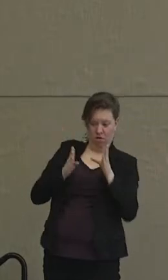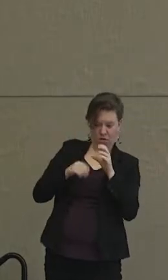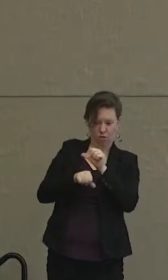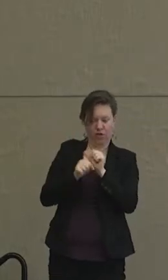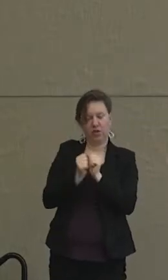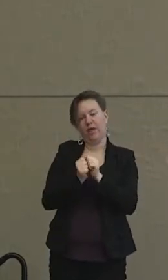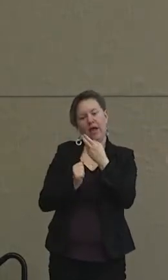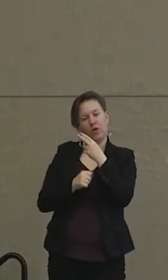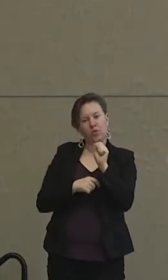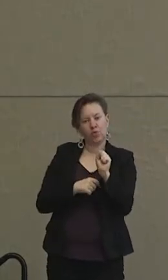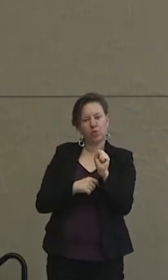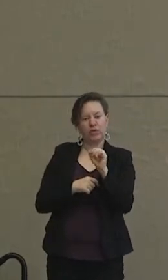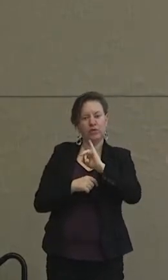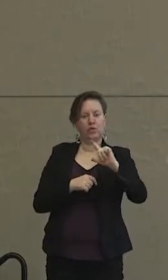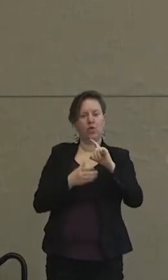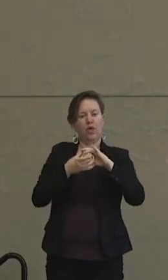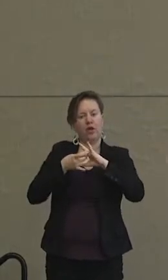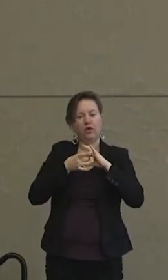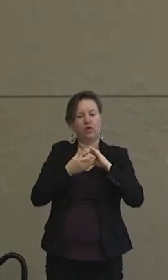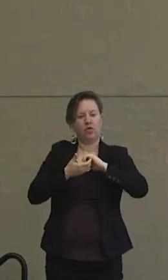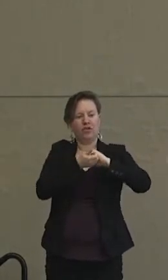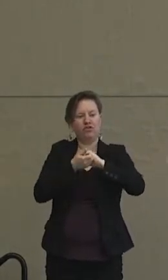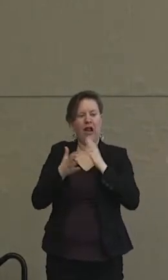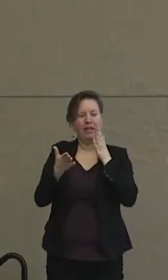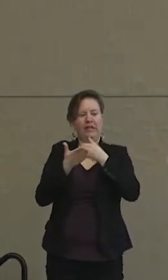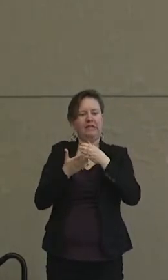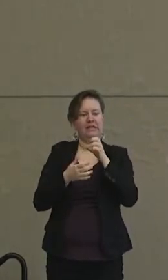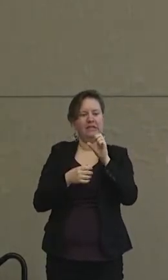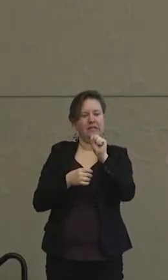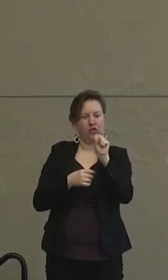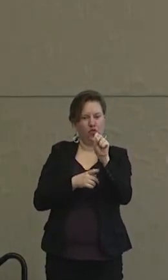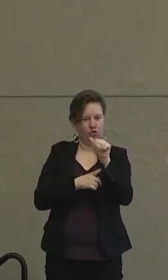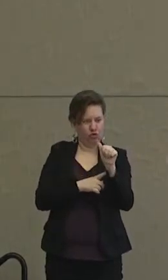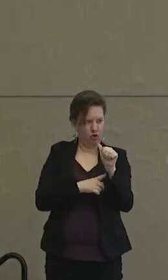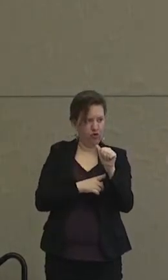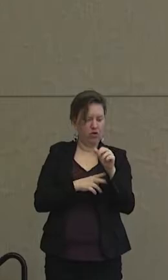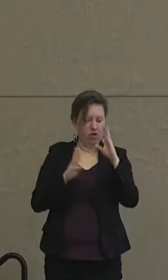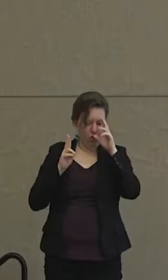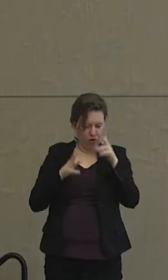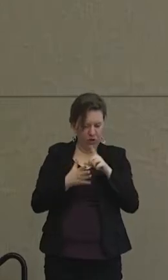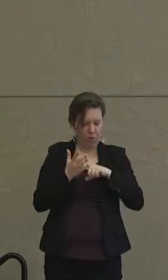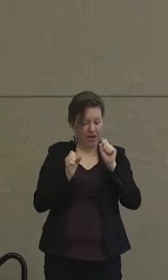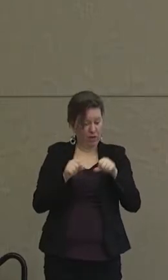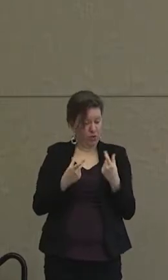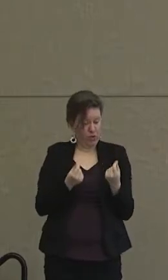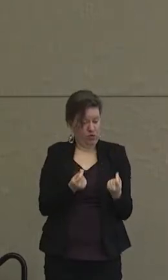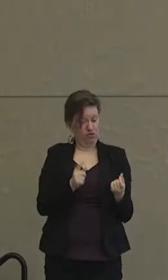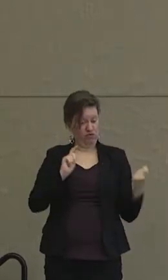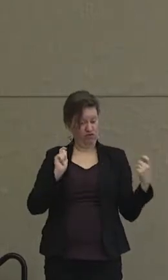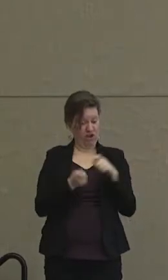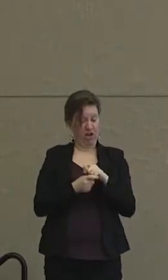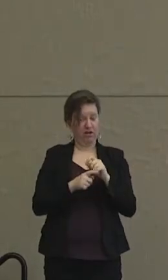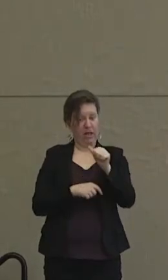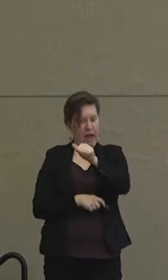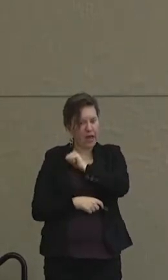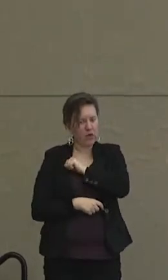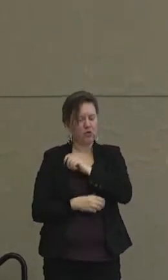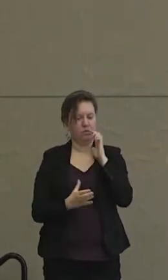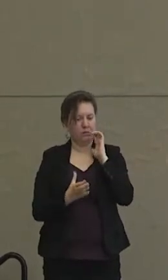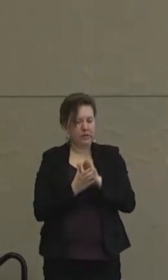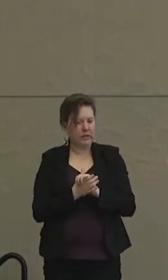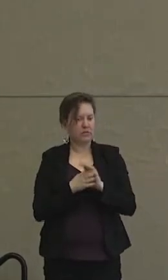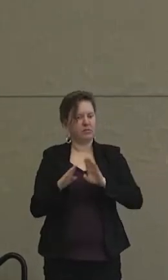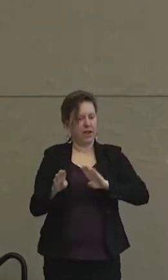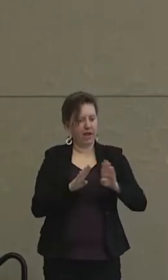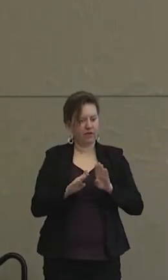Illinois Coalition Against Sexual Assault, looking at, you know, what can we do to change the attitudes, beliefs, and behaviors